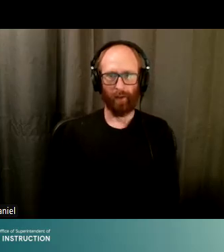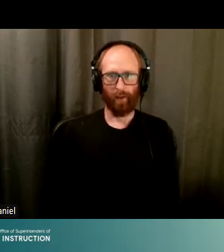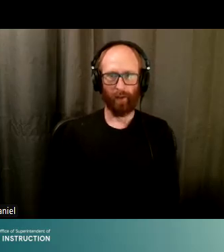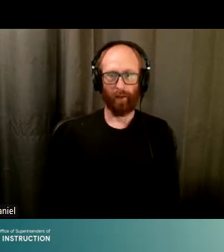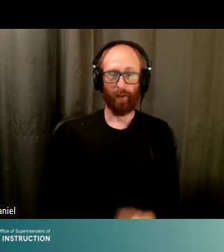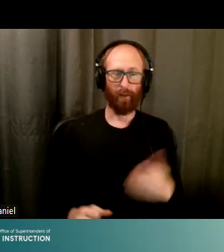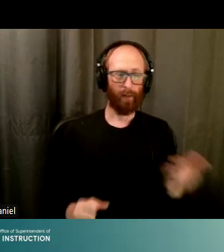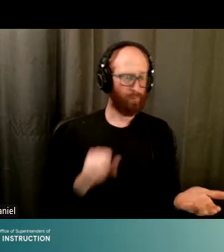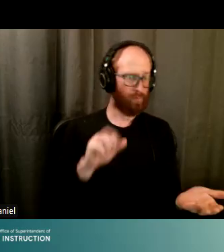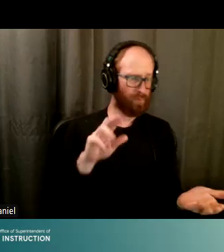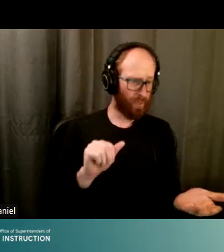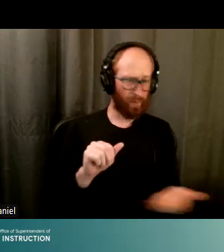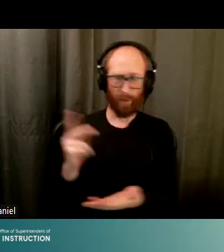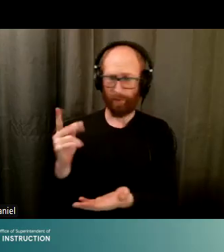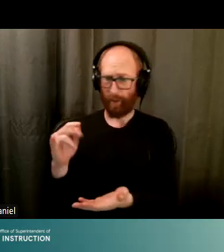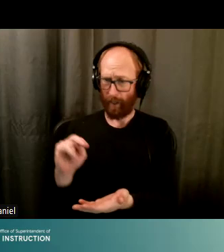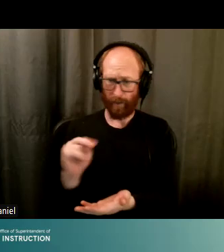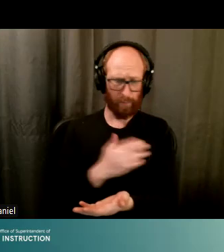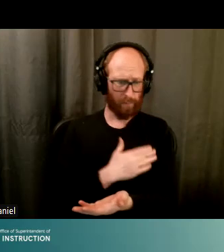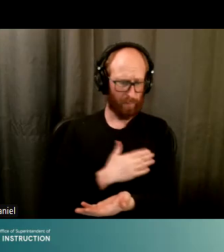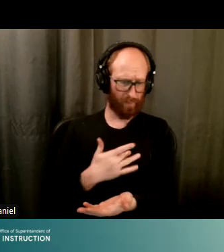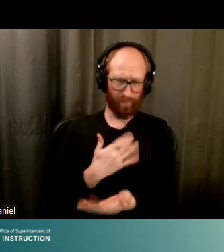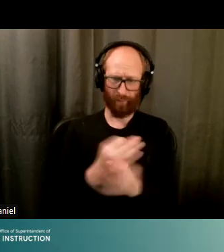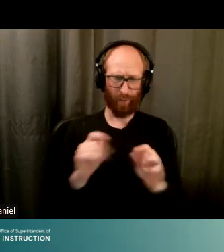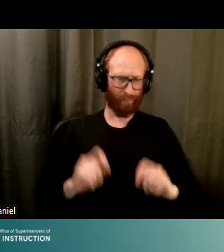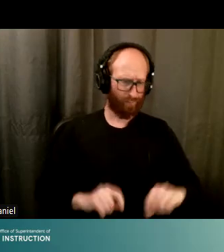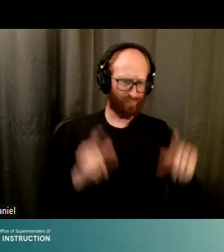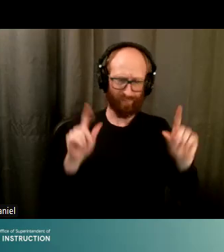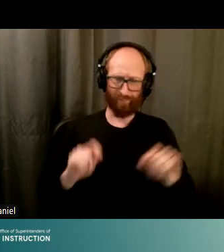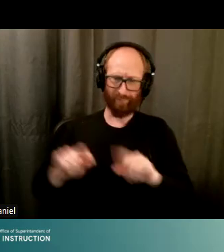Sarah and Caitlin, please feel free to join us.